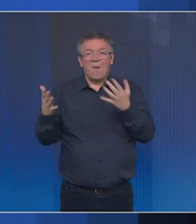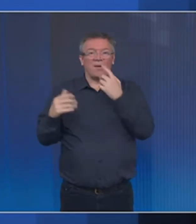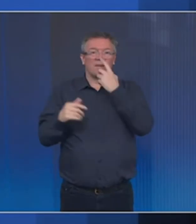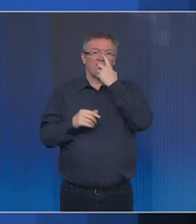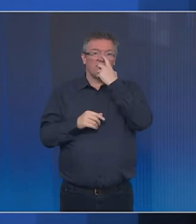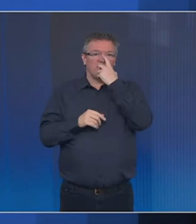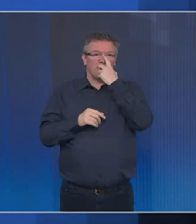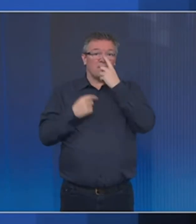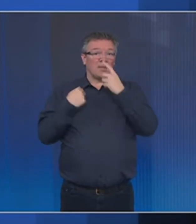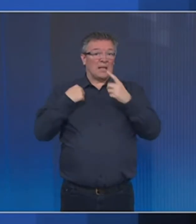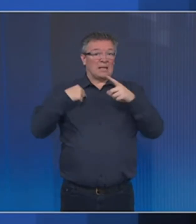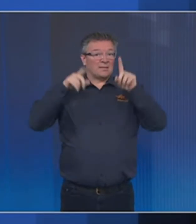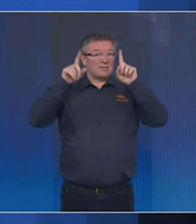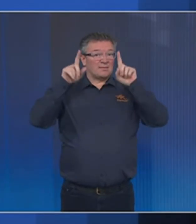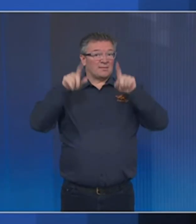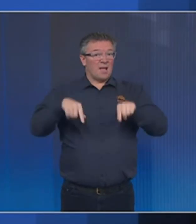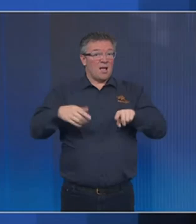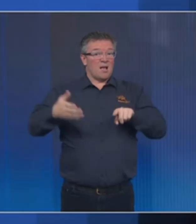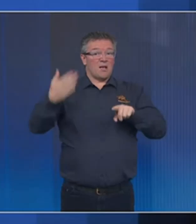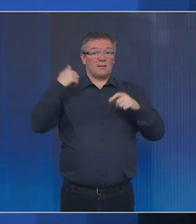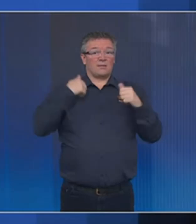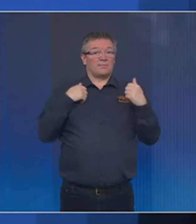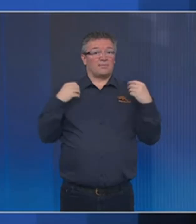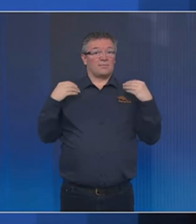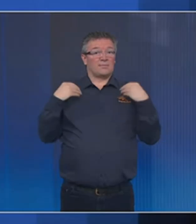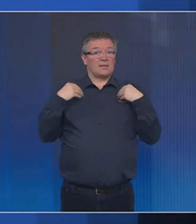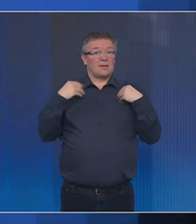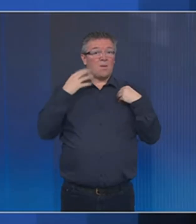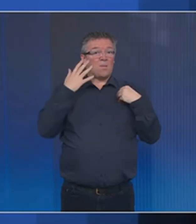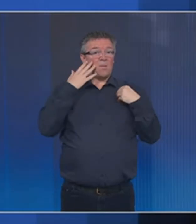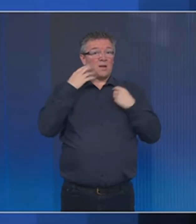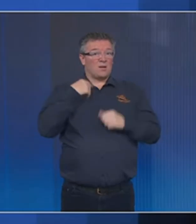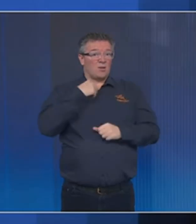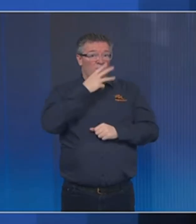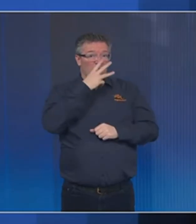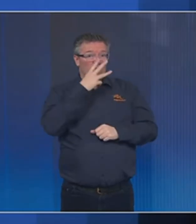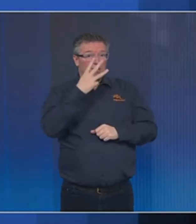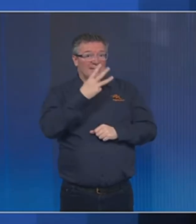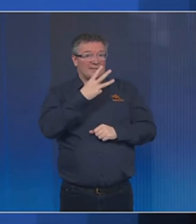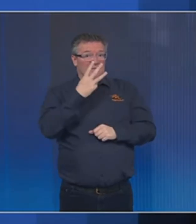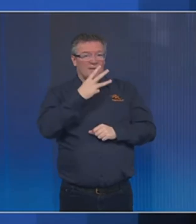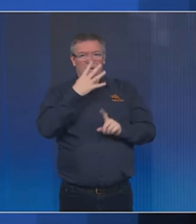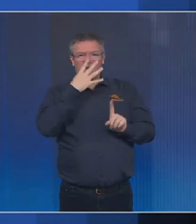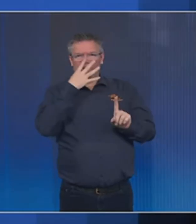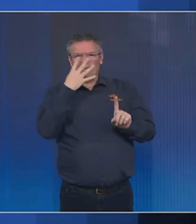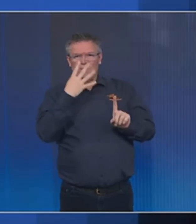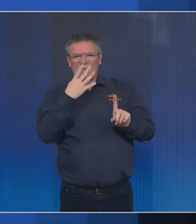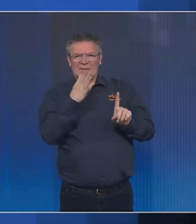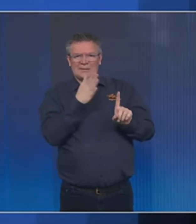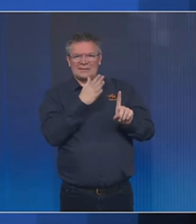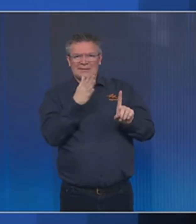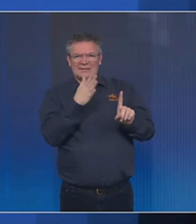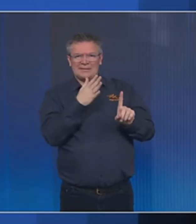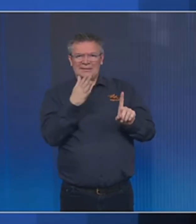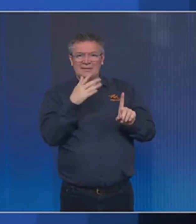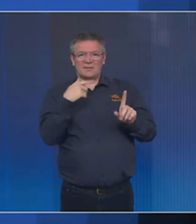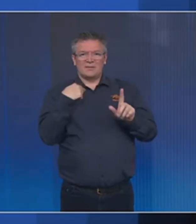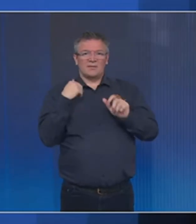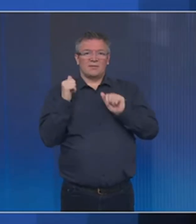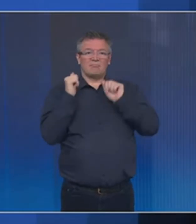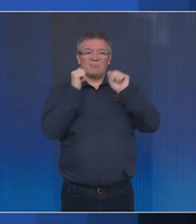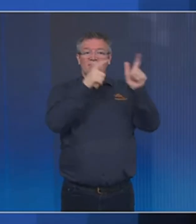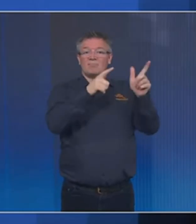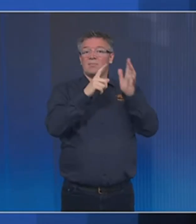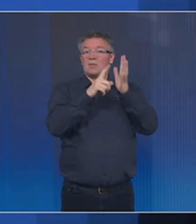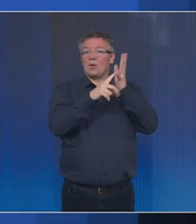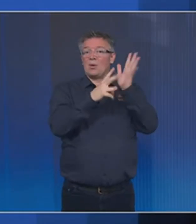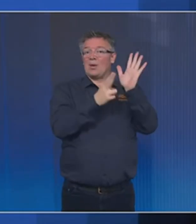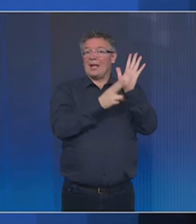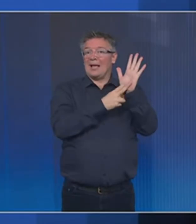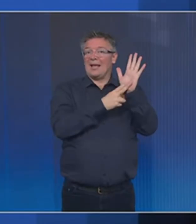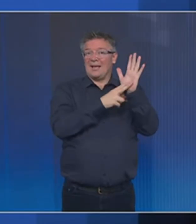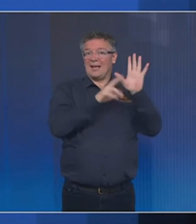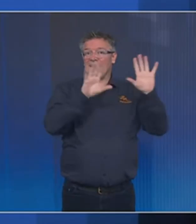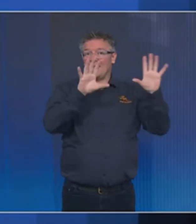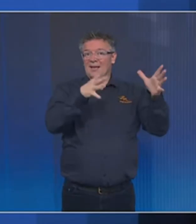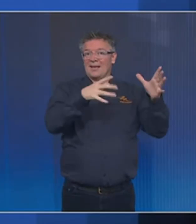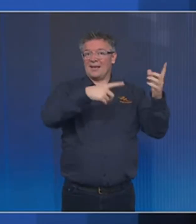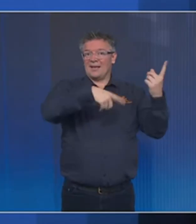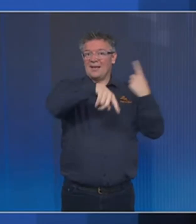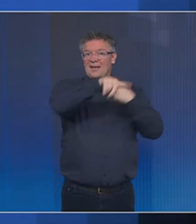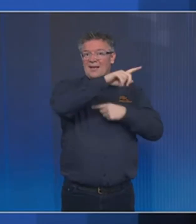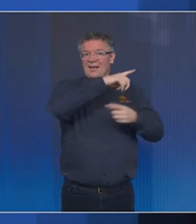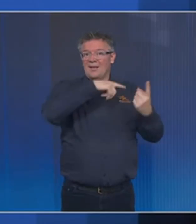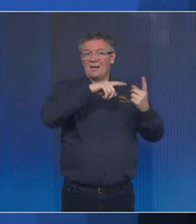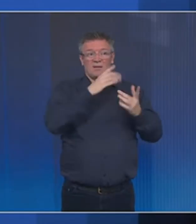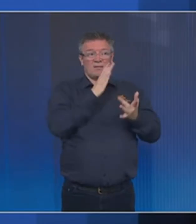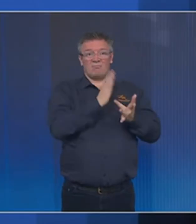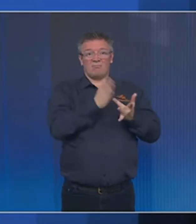13, 14. So from ages 13 to 15, I was in the UN. And a lot of times people go, how do you start? And I was